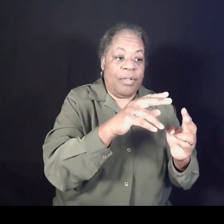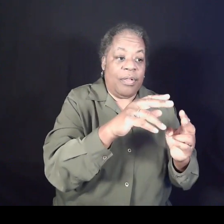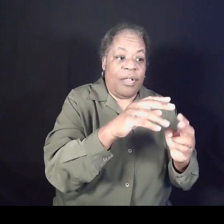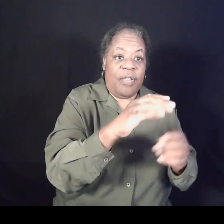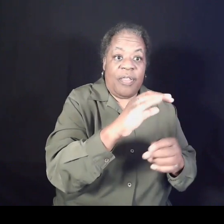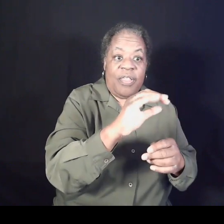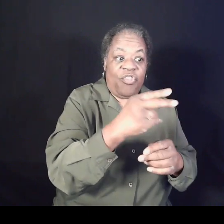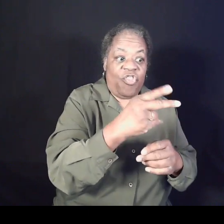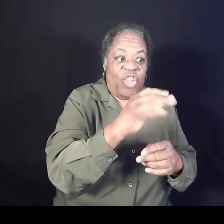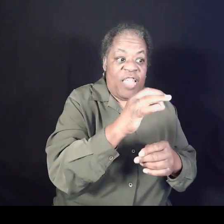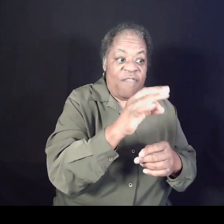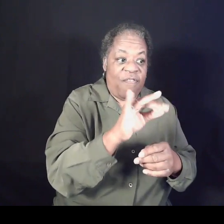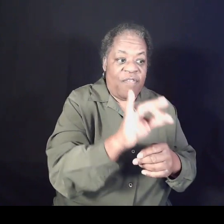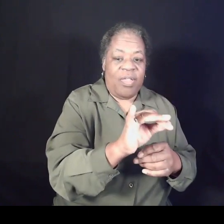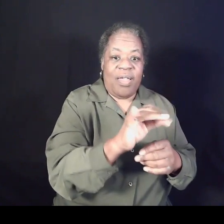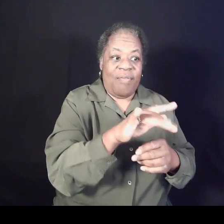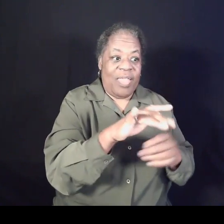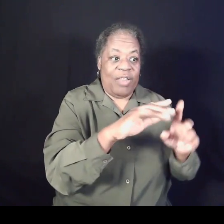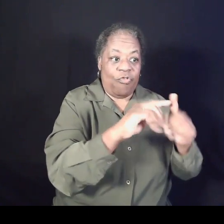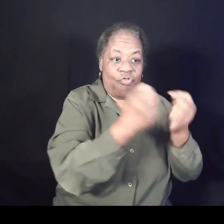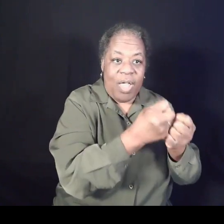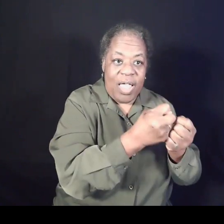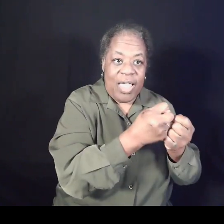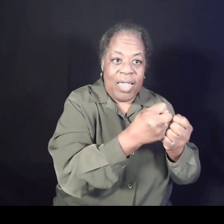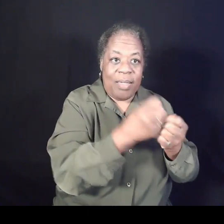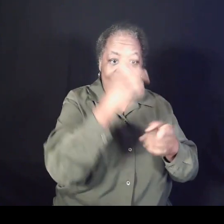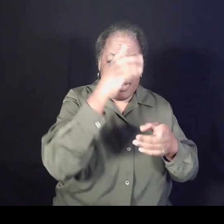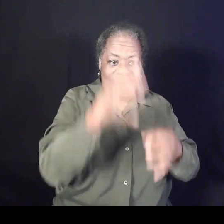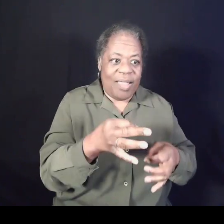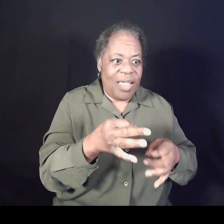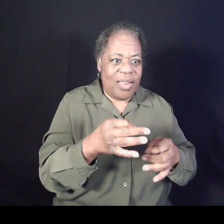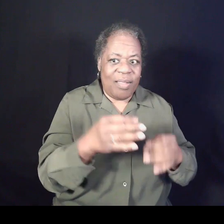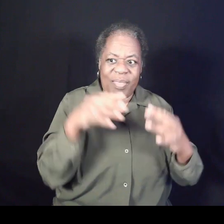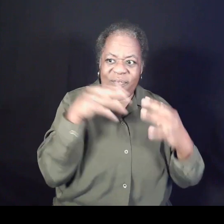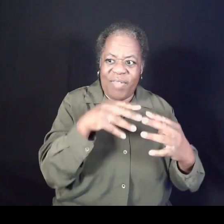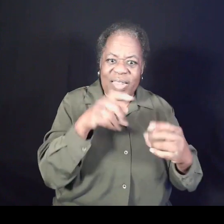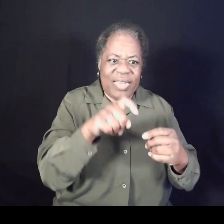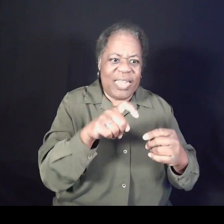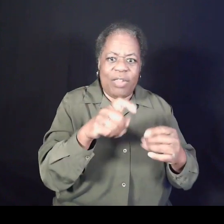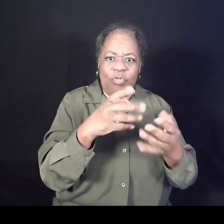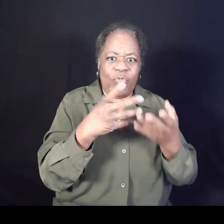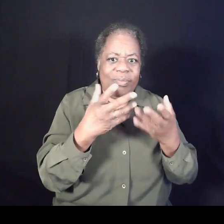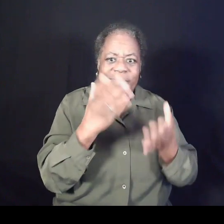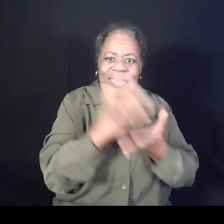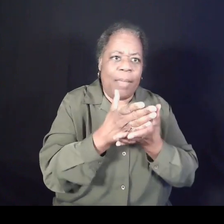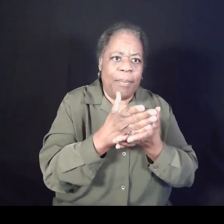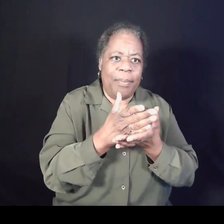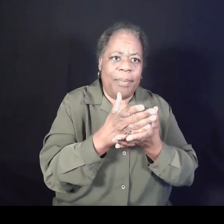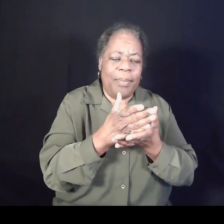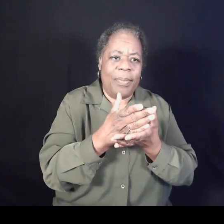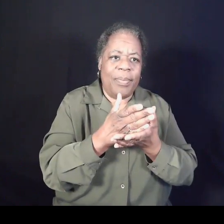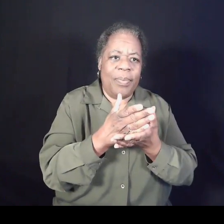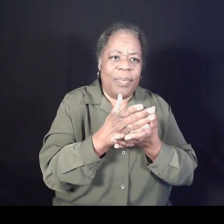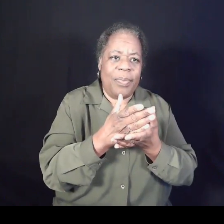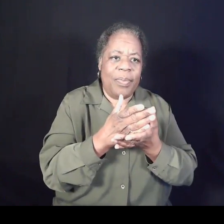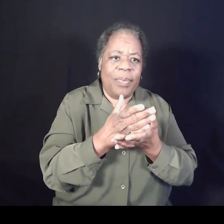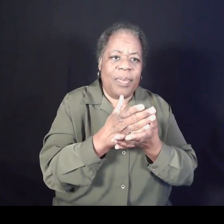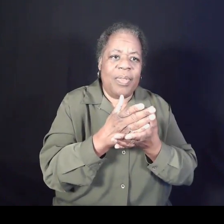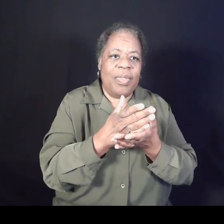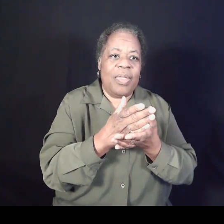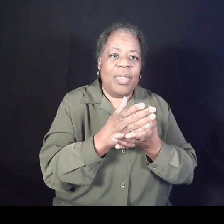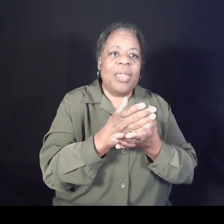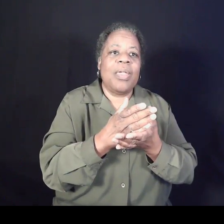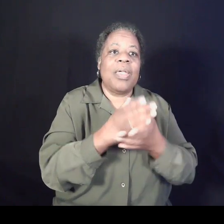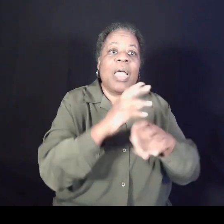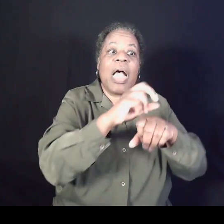that the fighting had to end before these two tribes destroyed each other. And so, in keeping with a custom of